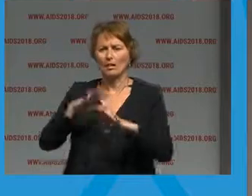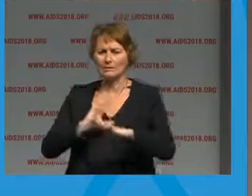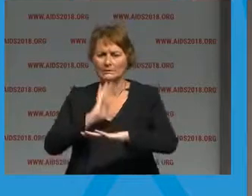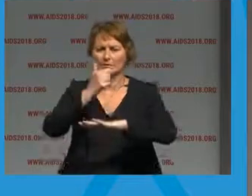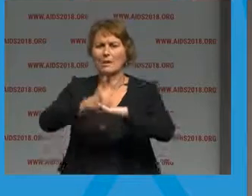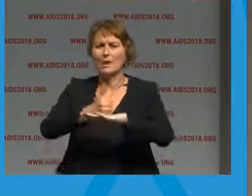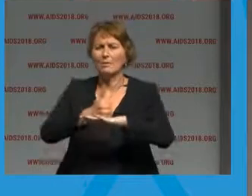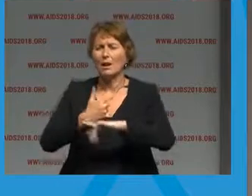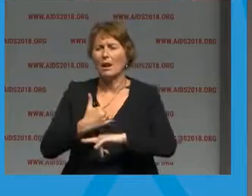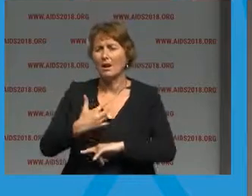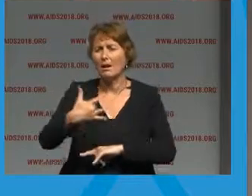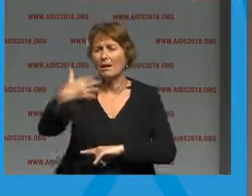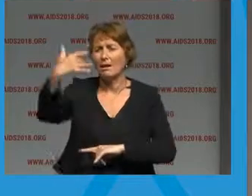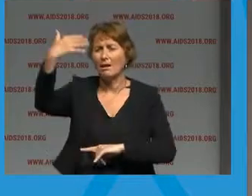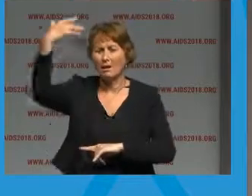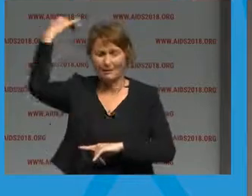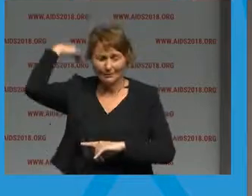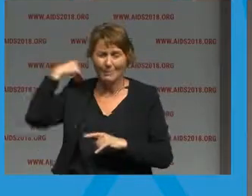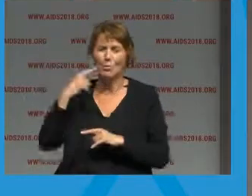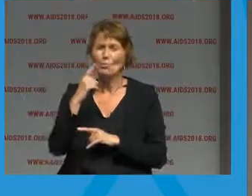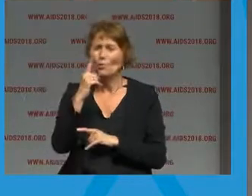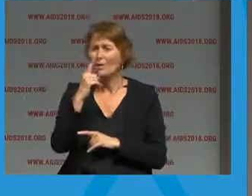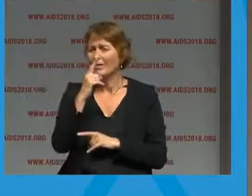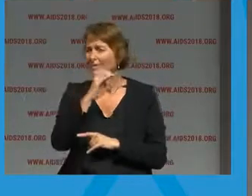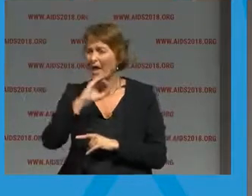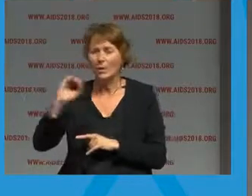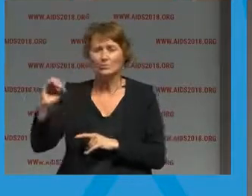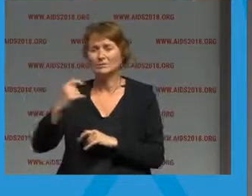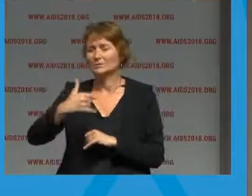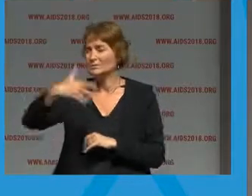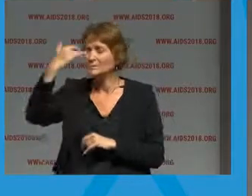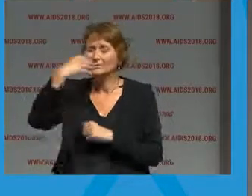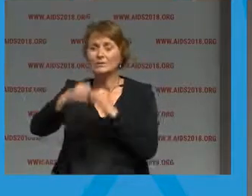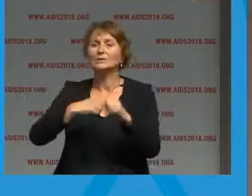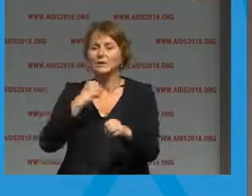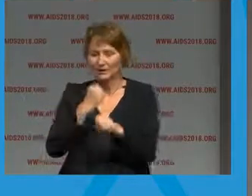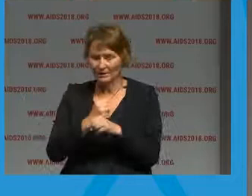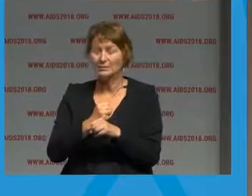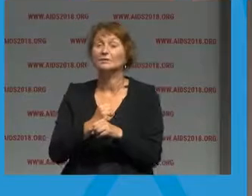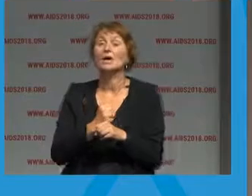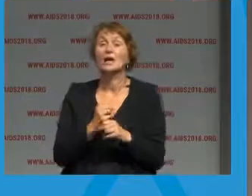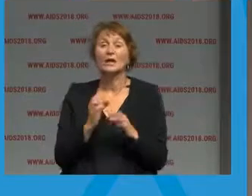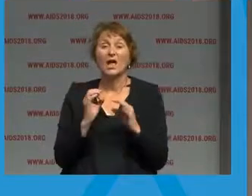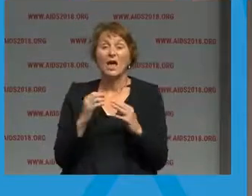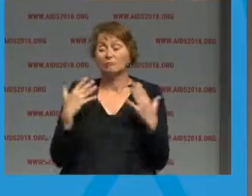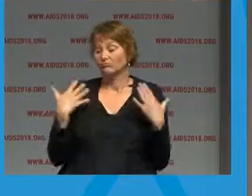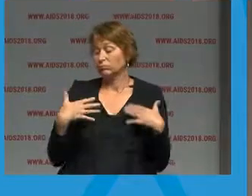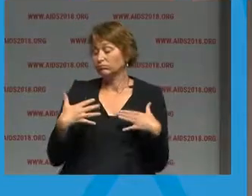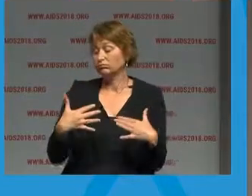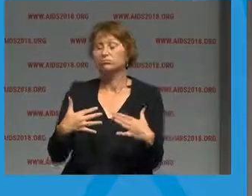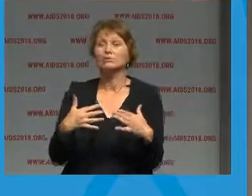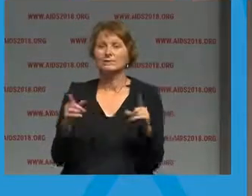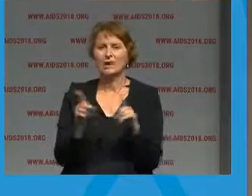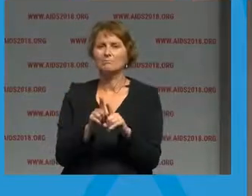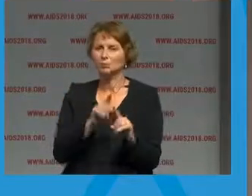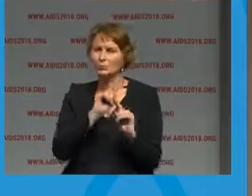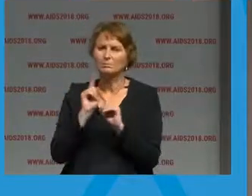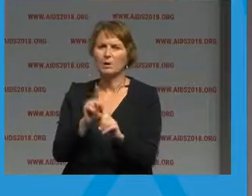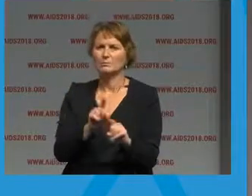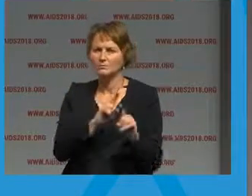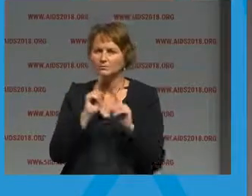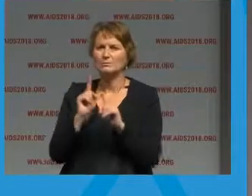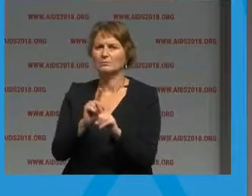of years ago, and became part of the structural response in most medical delivery systems, and at a very